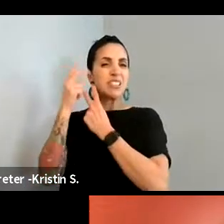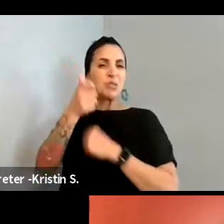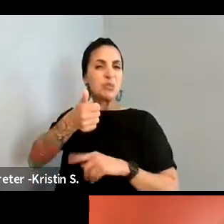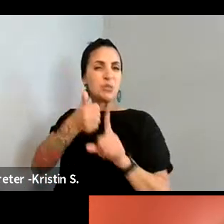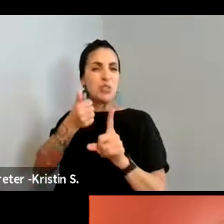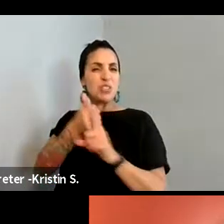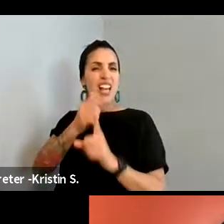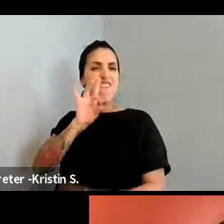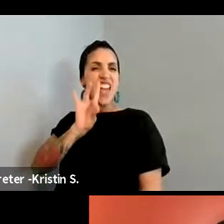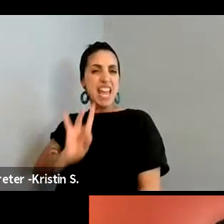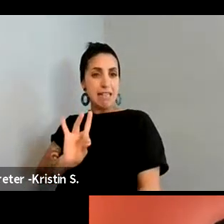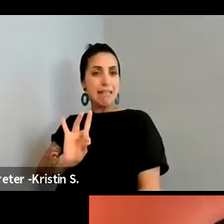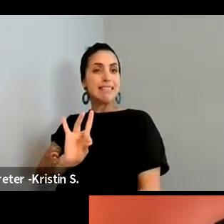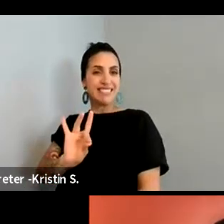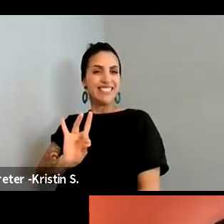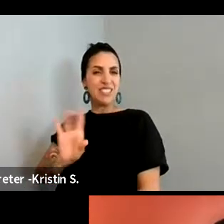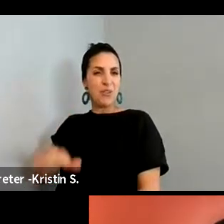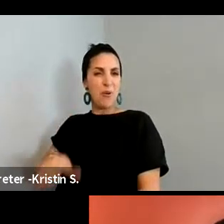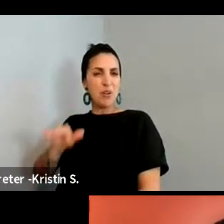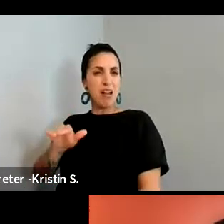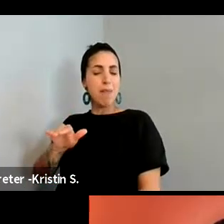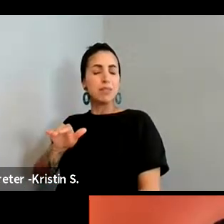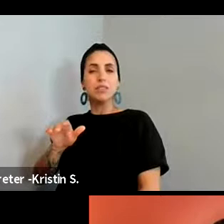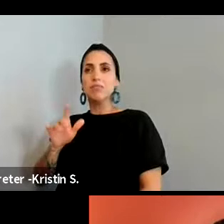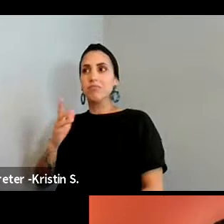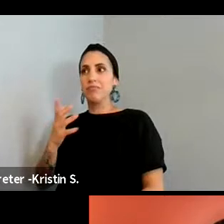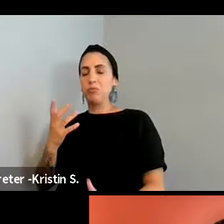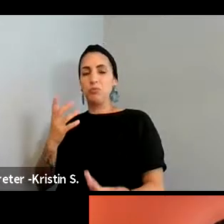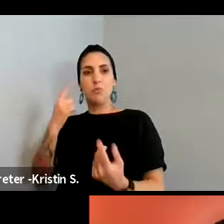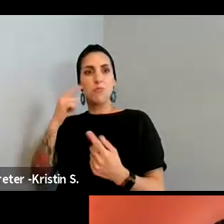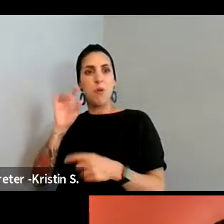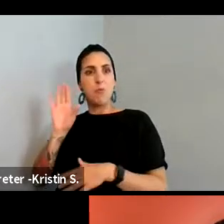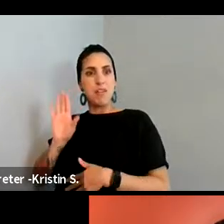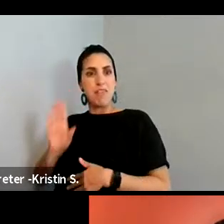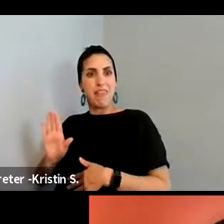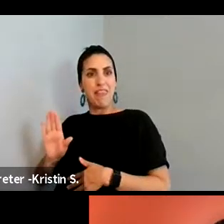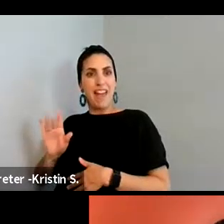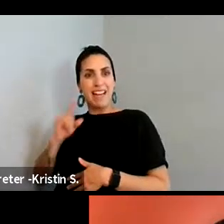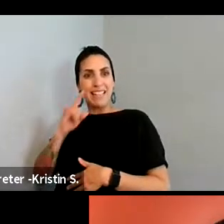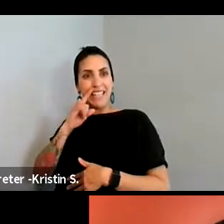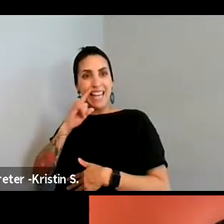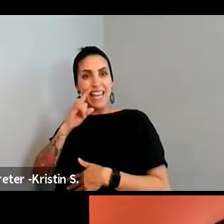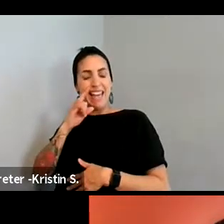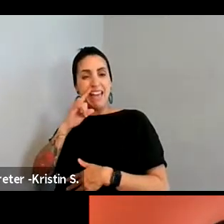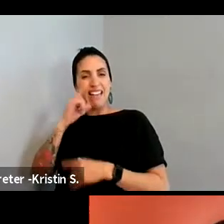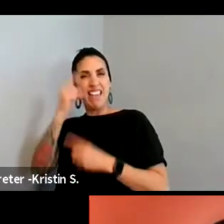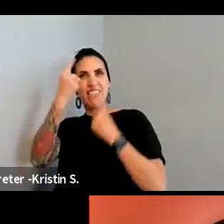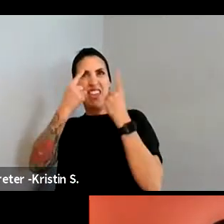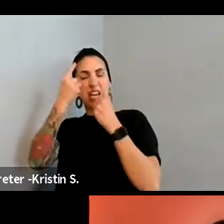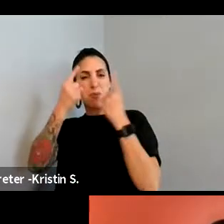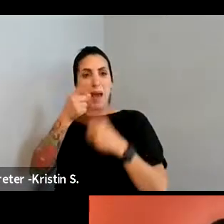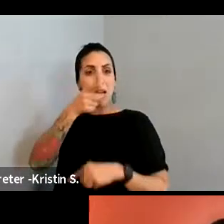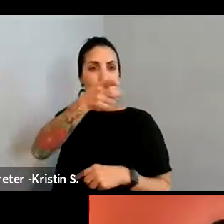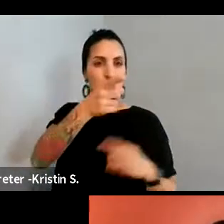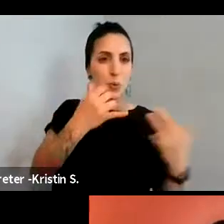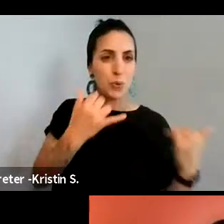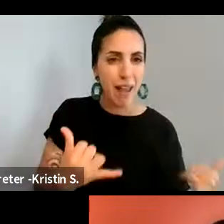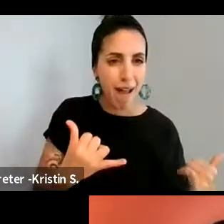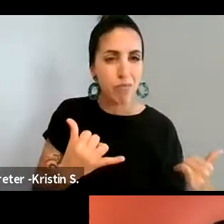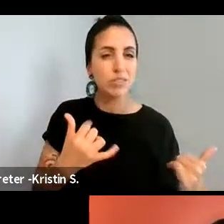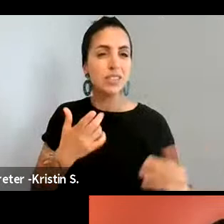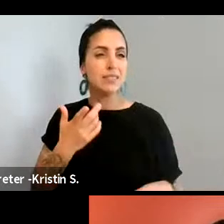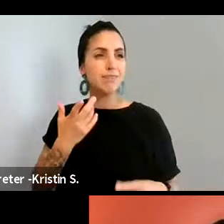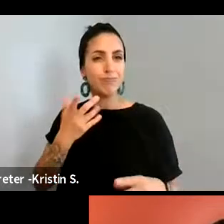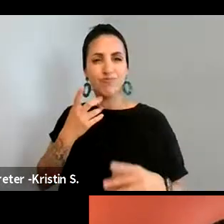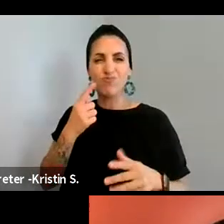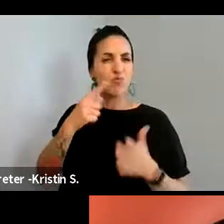question fits in line with that. So what's one piece of advice you'd give to the younger generation or to a younger you?